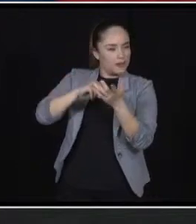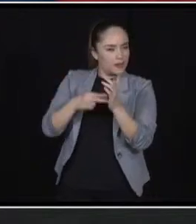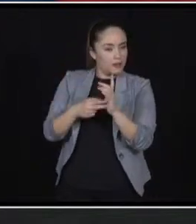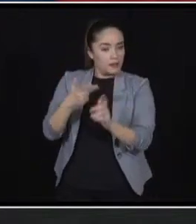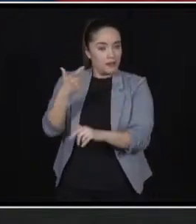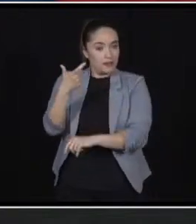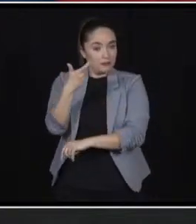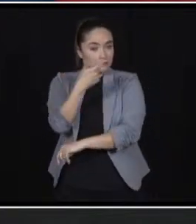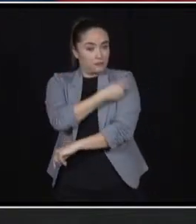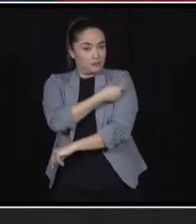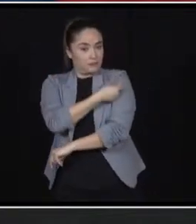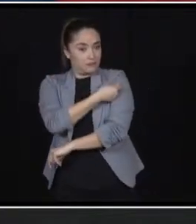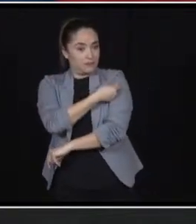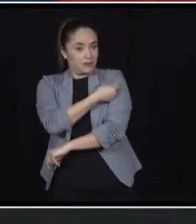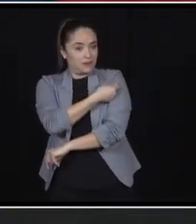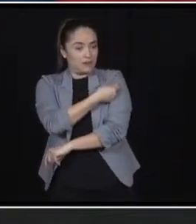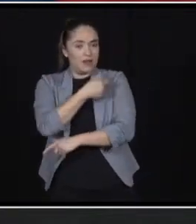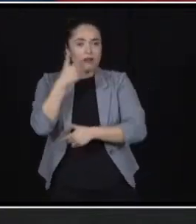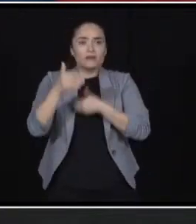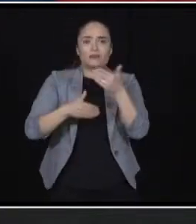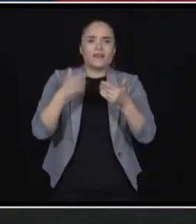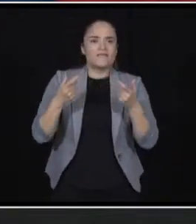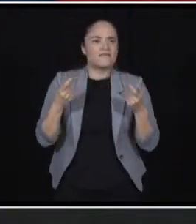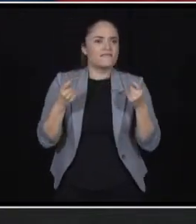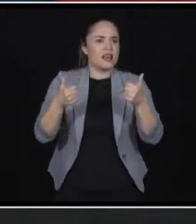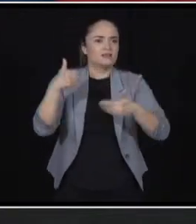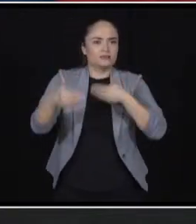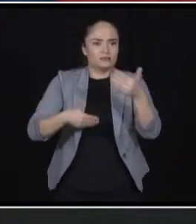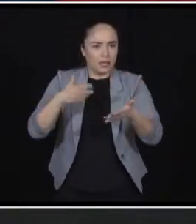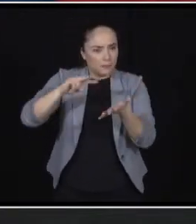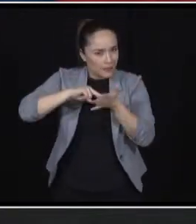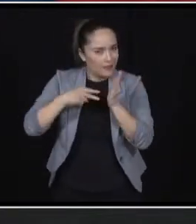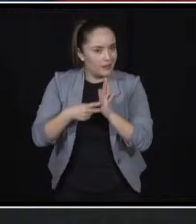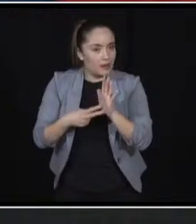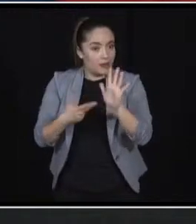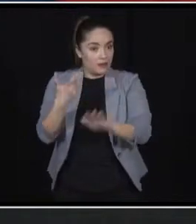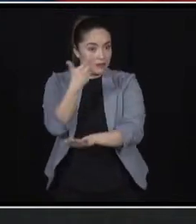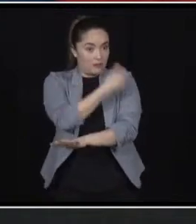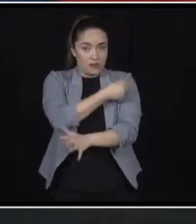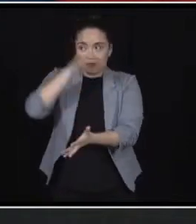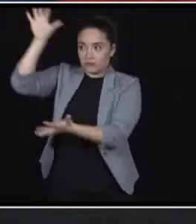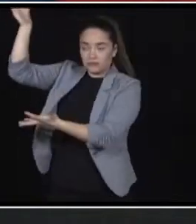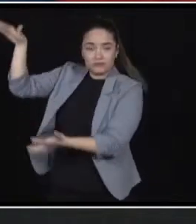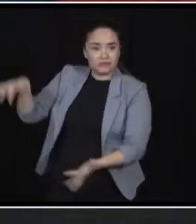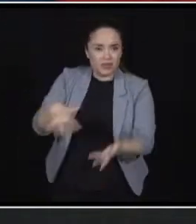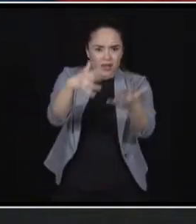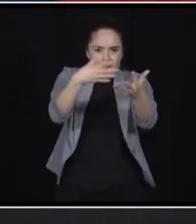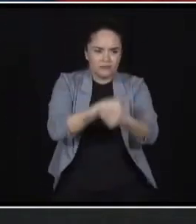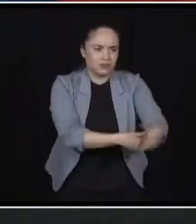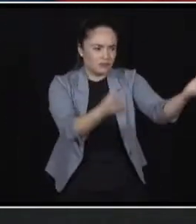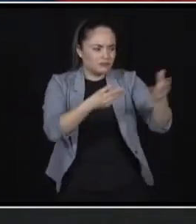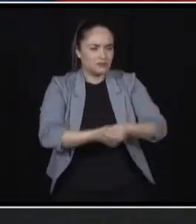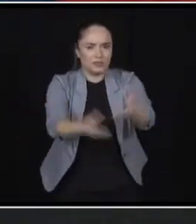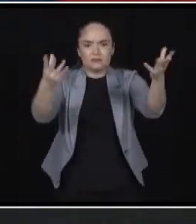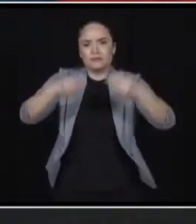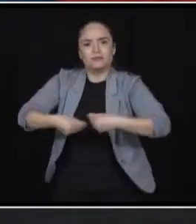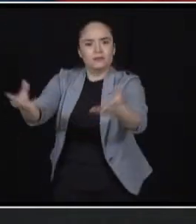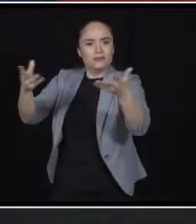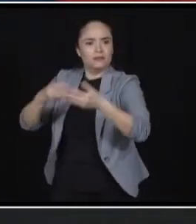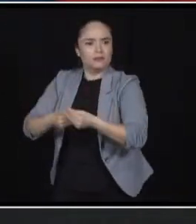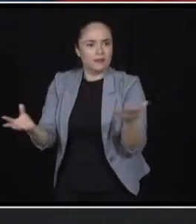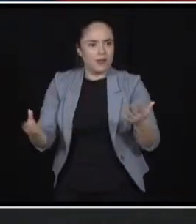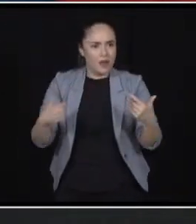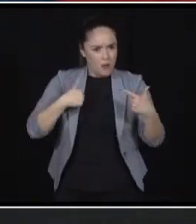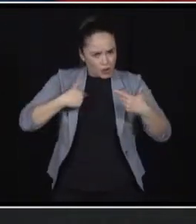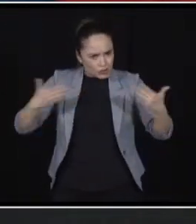and you know that's exactly what I meant. Make no mistake about it. I've been out here almost every single